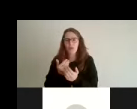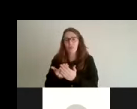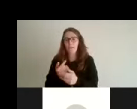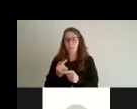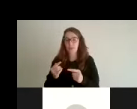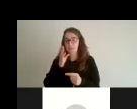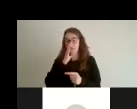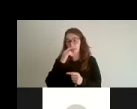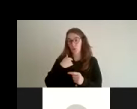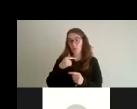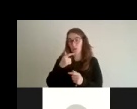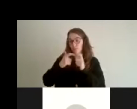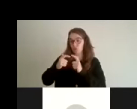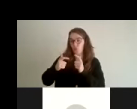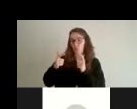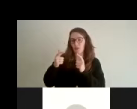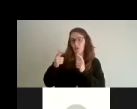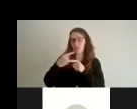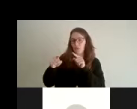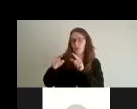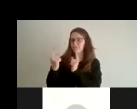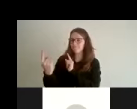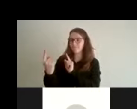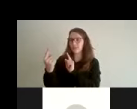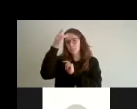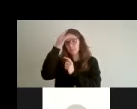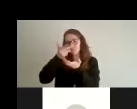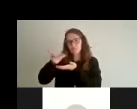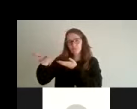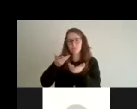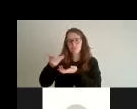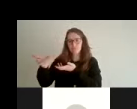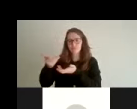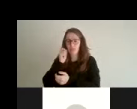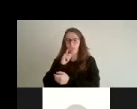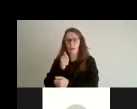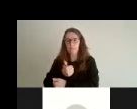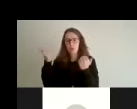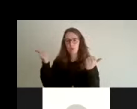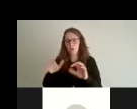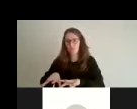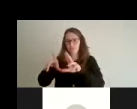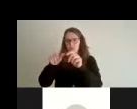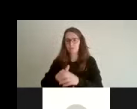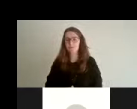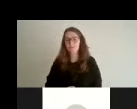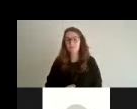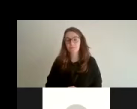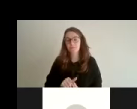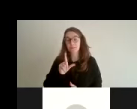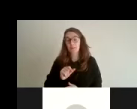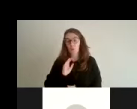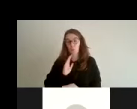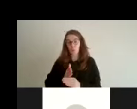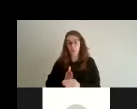also increase the dialogue and the critique, which we know is important in critical thinking. I also already mentioned